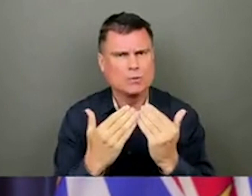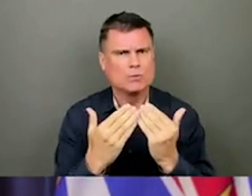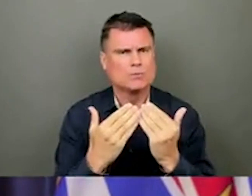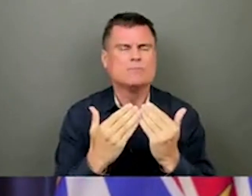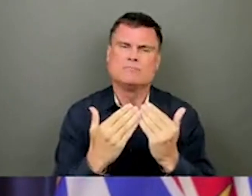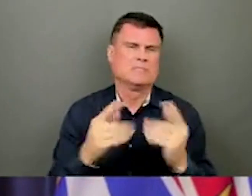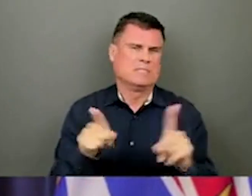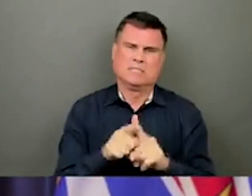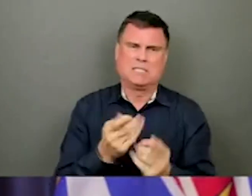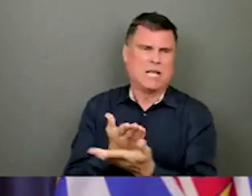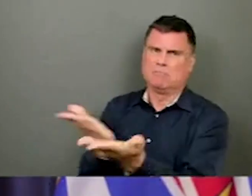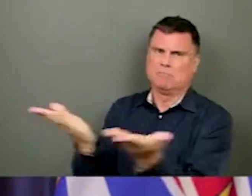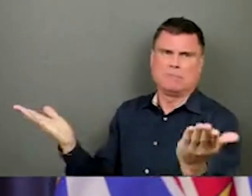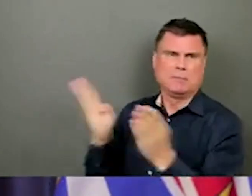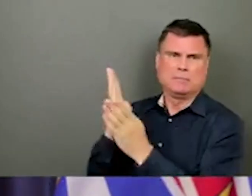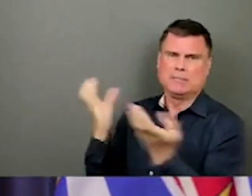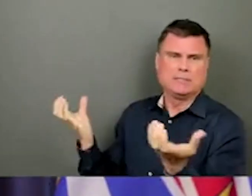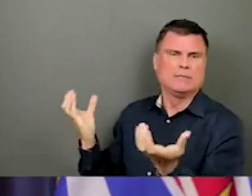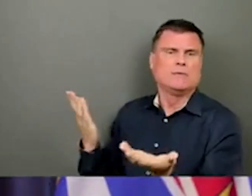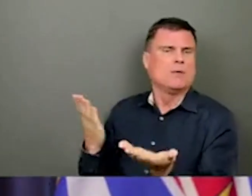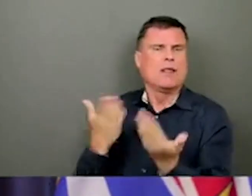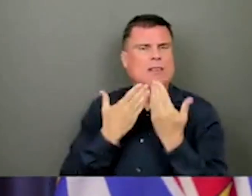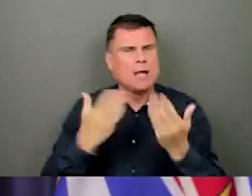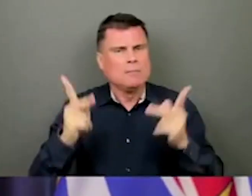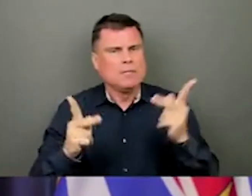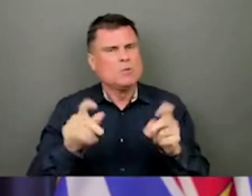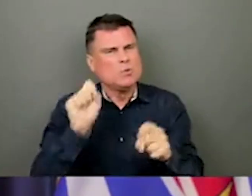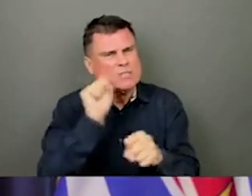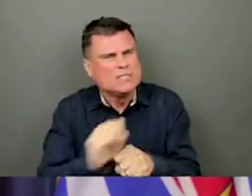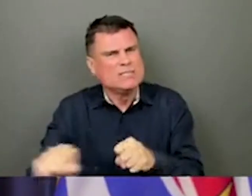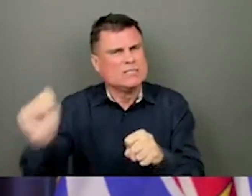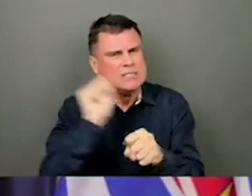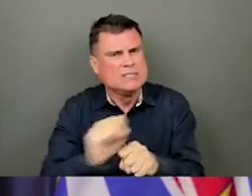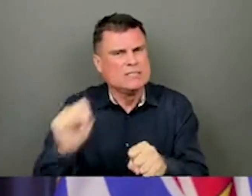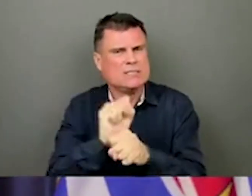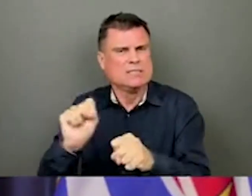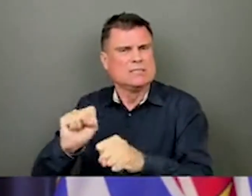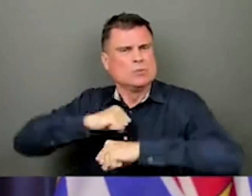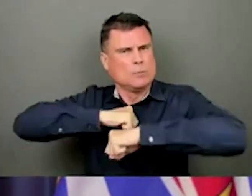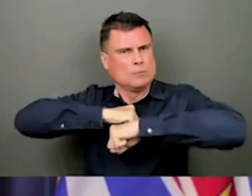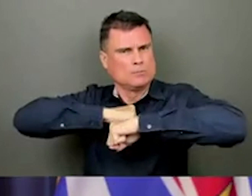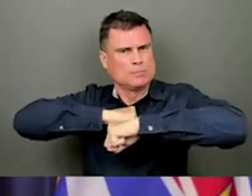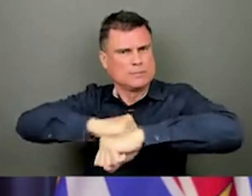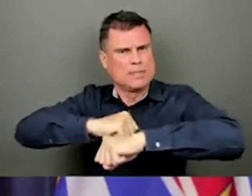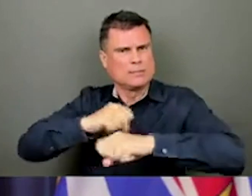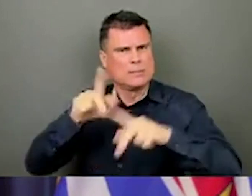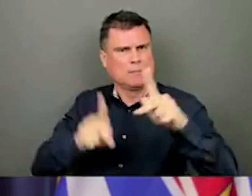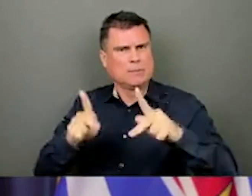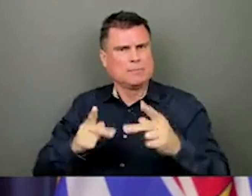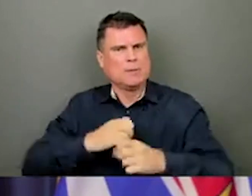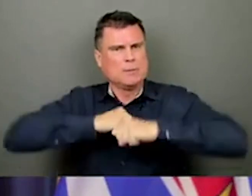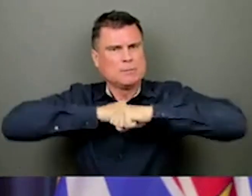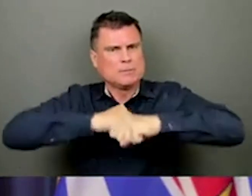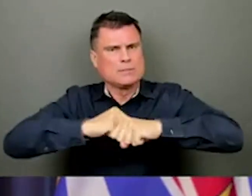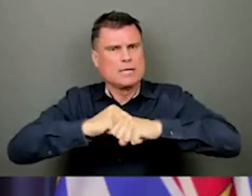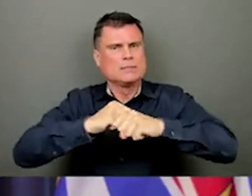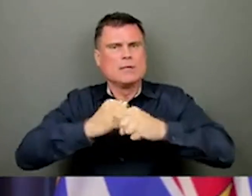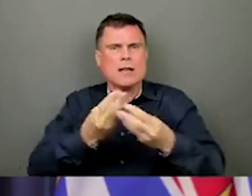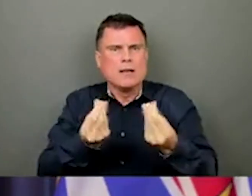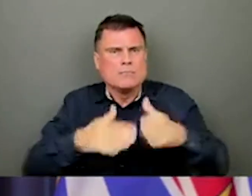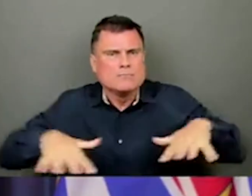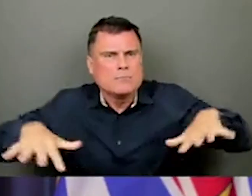been, for the past number of months, working so hard to protect people and property right across British Columbia through yet